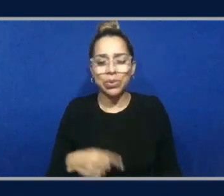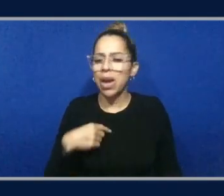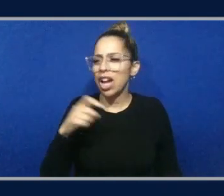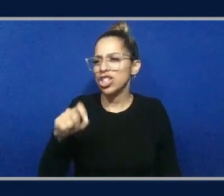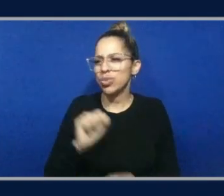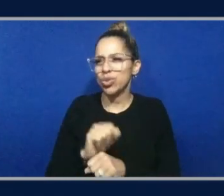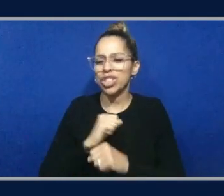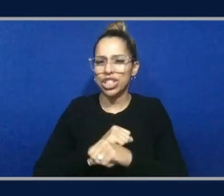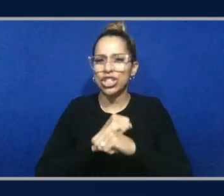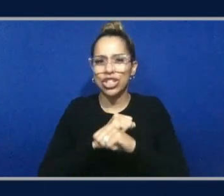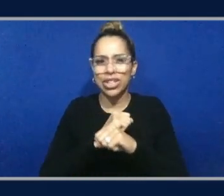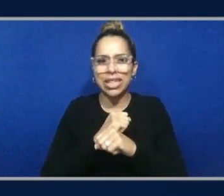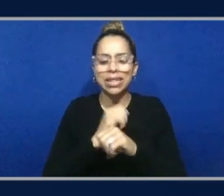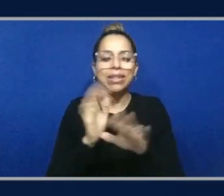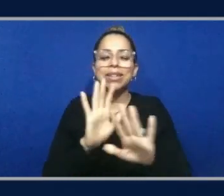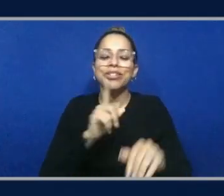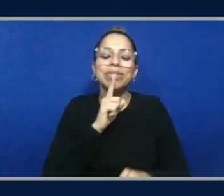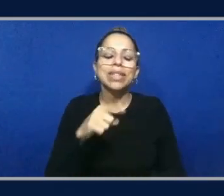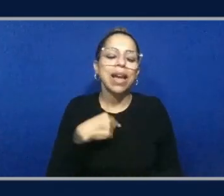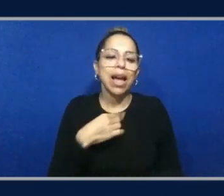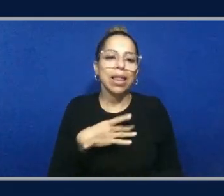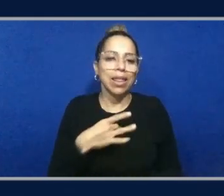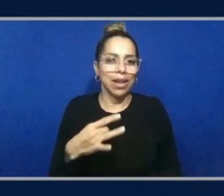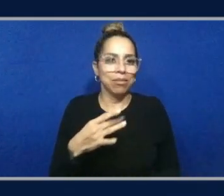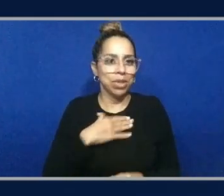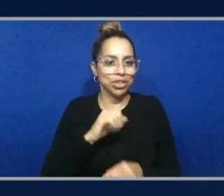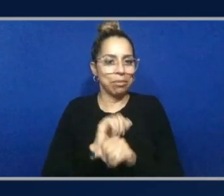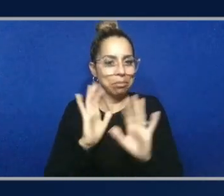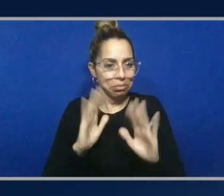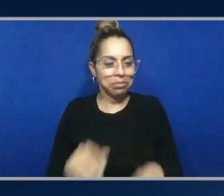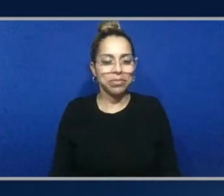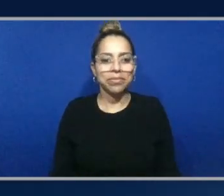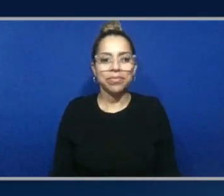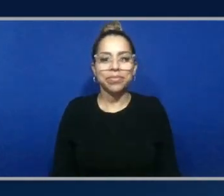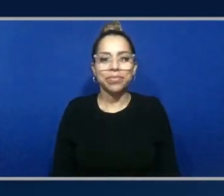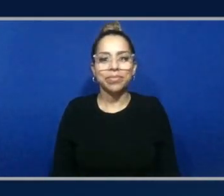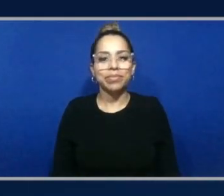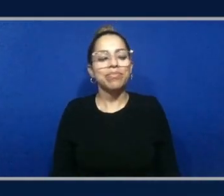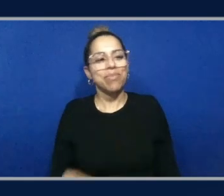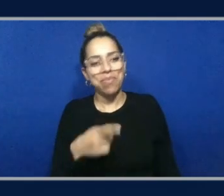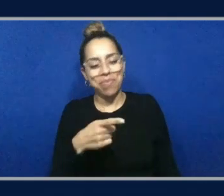stick with what I'm doing. Yeah. And AWS, we work